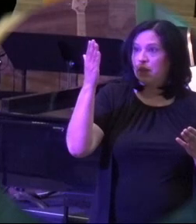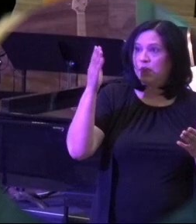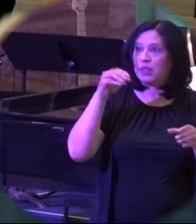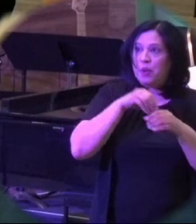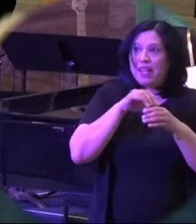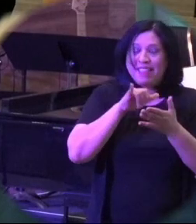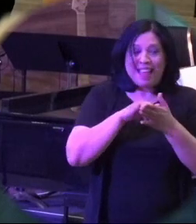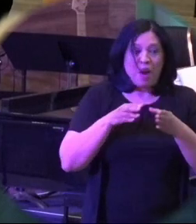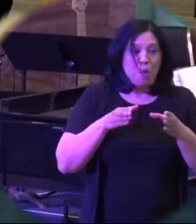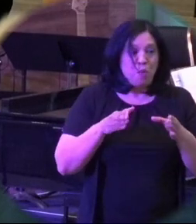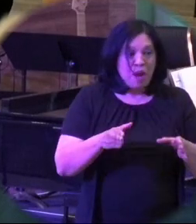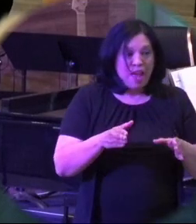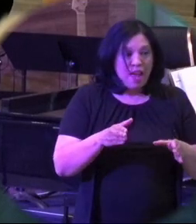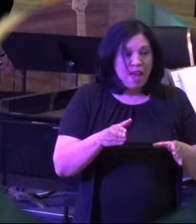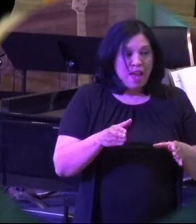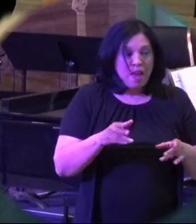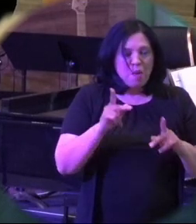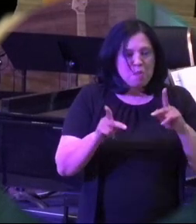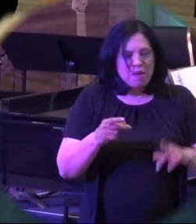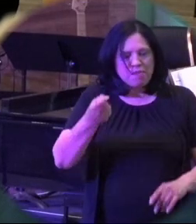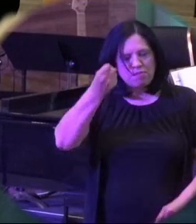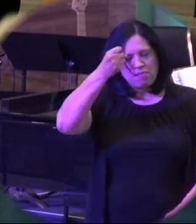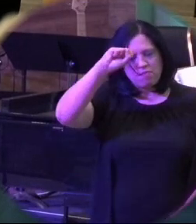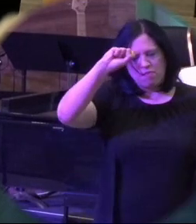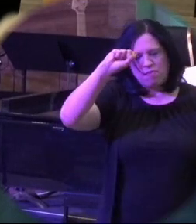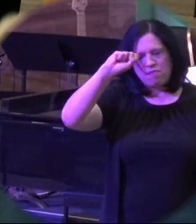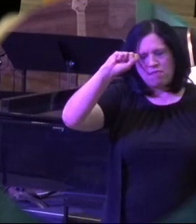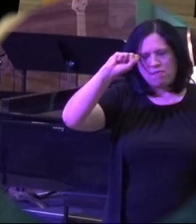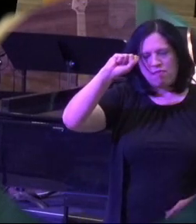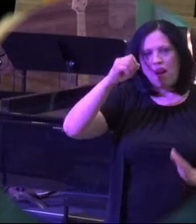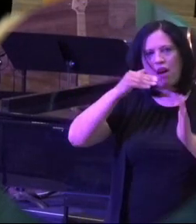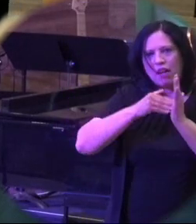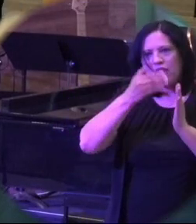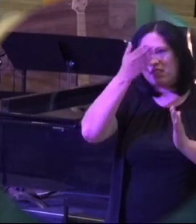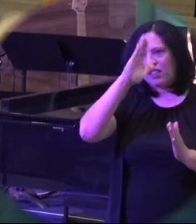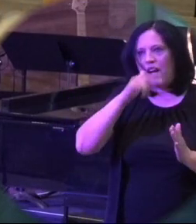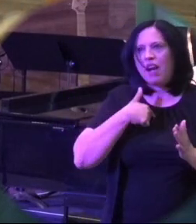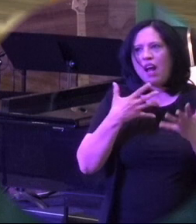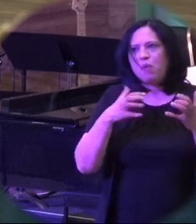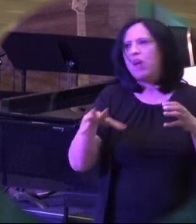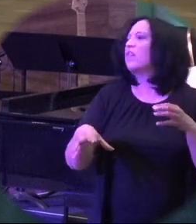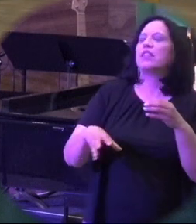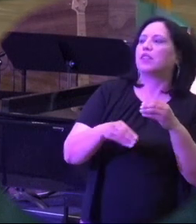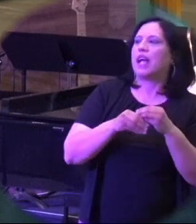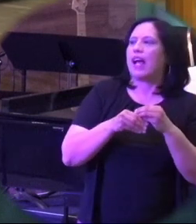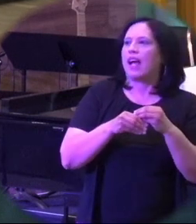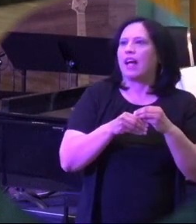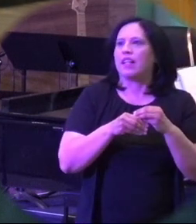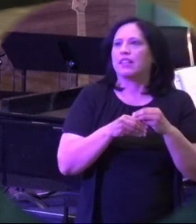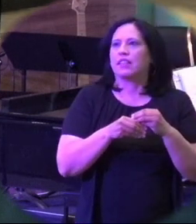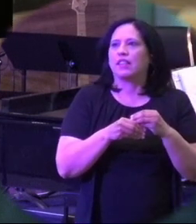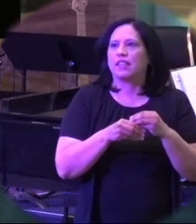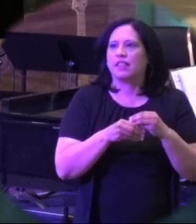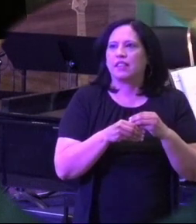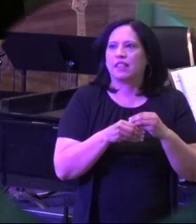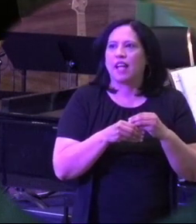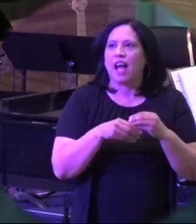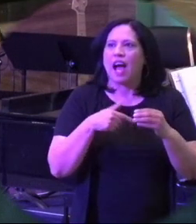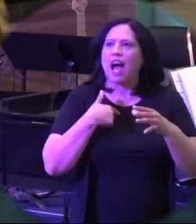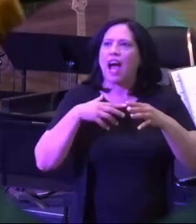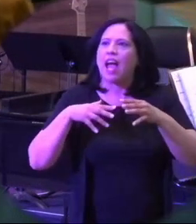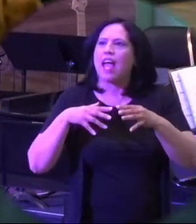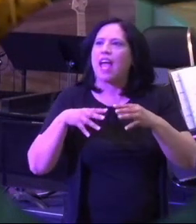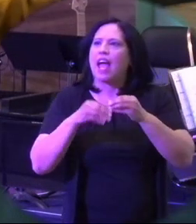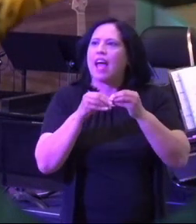way, man defies or rebels against God. And I just want to add as a side note, I put Dr. Carl Werner